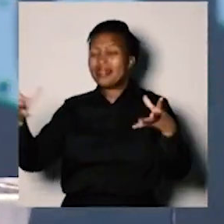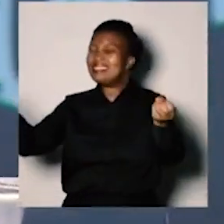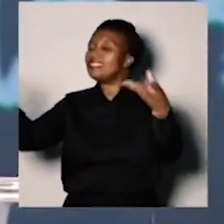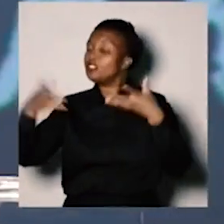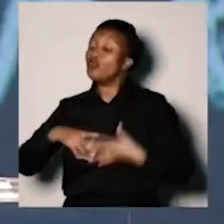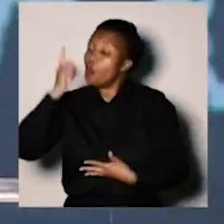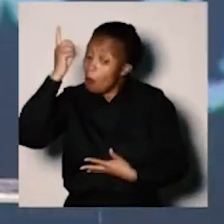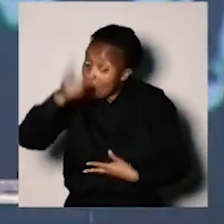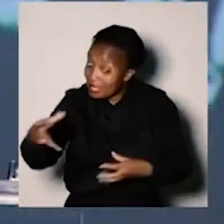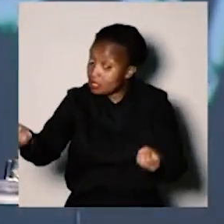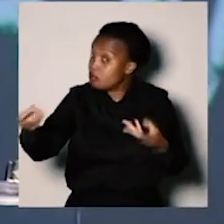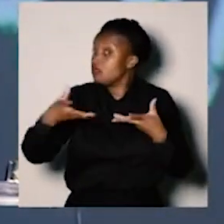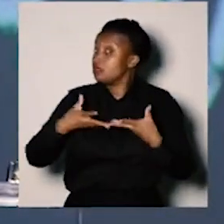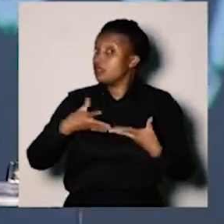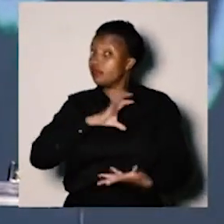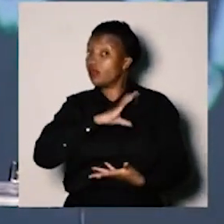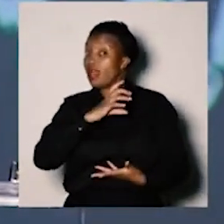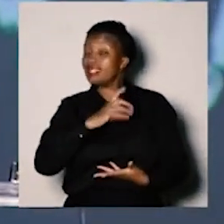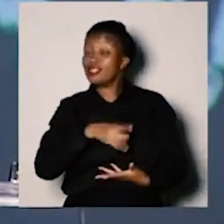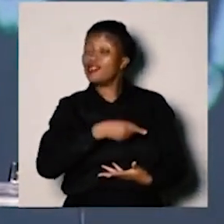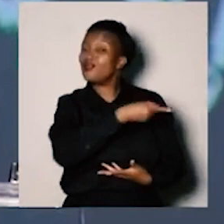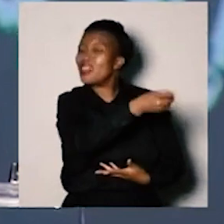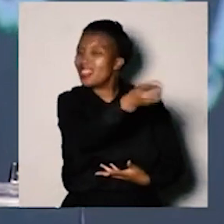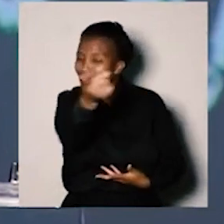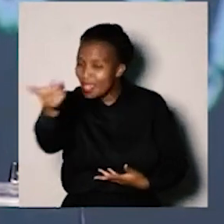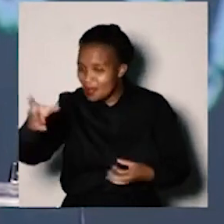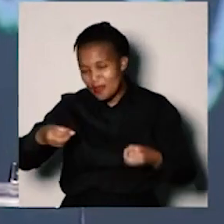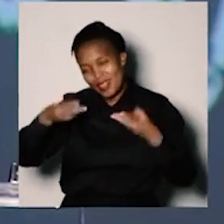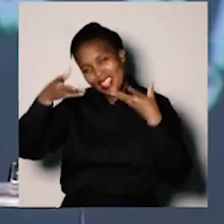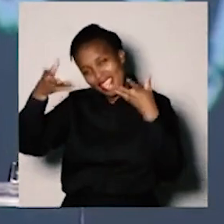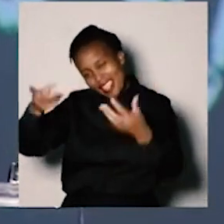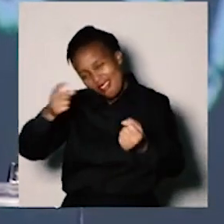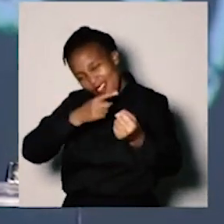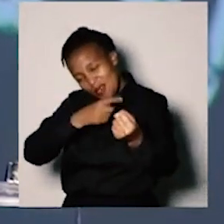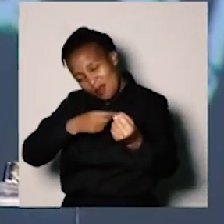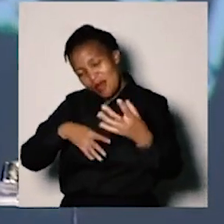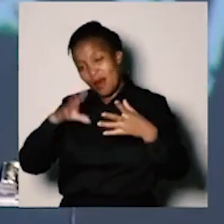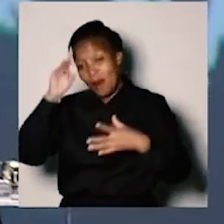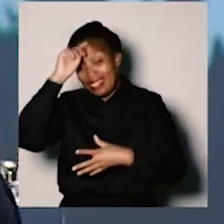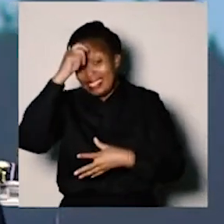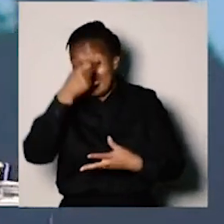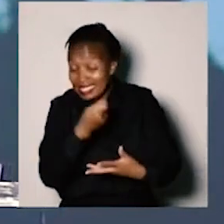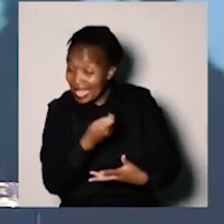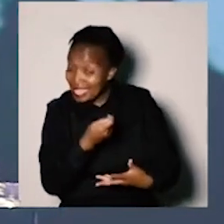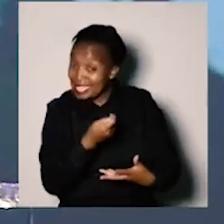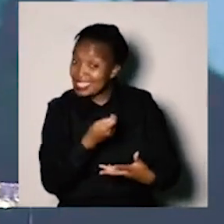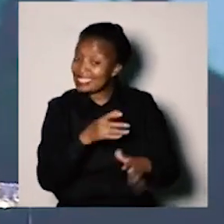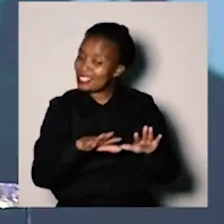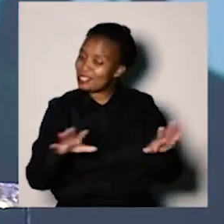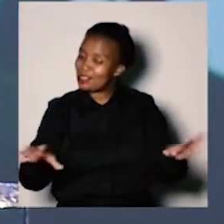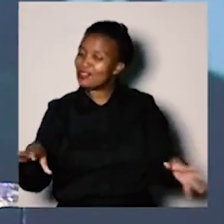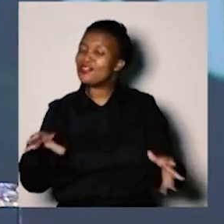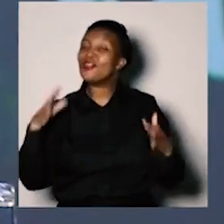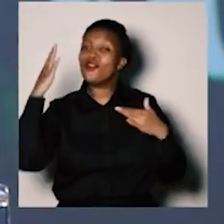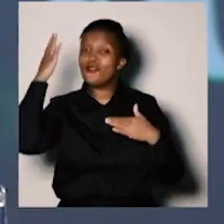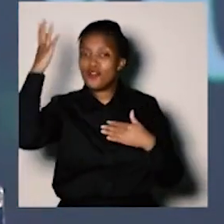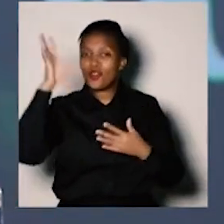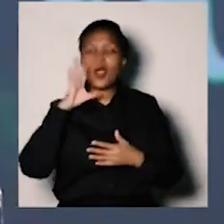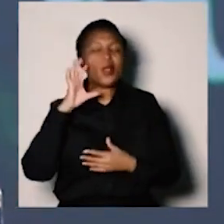him. To them gave he the power to become the sons of God. I'm going to call on you to come